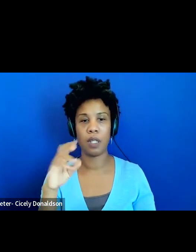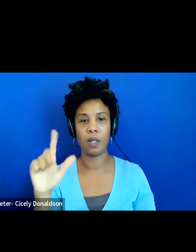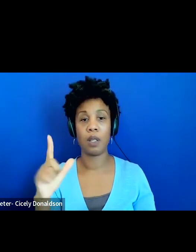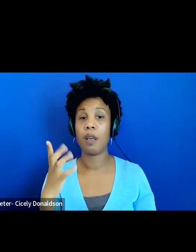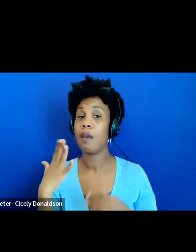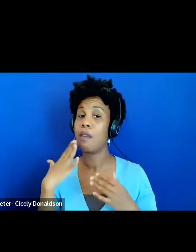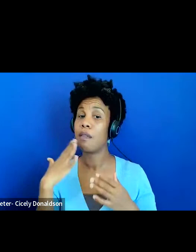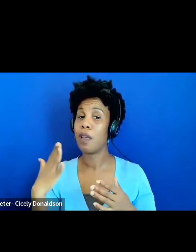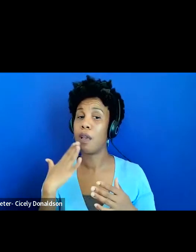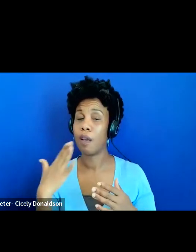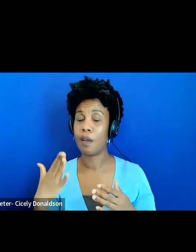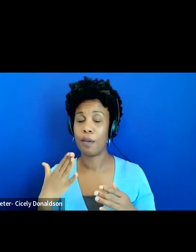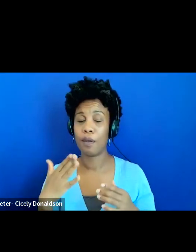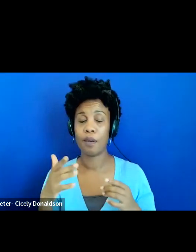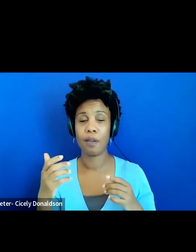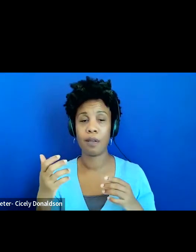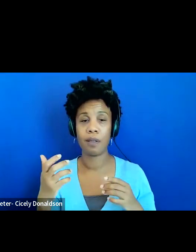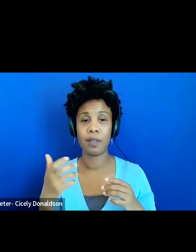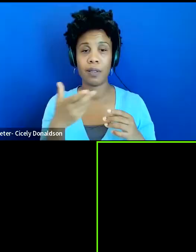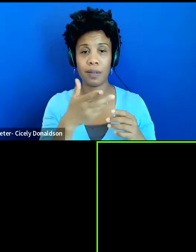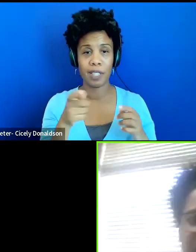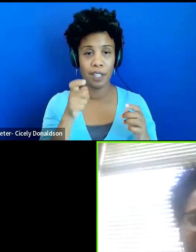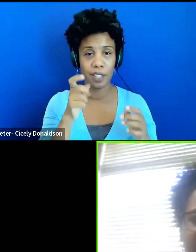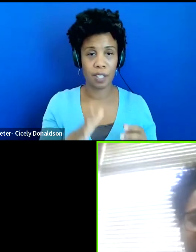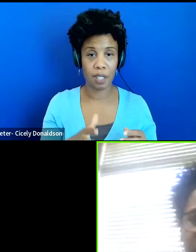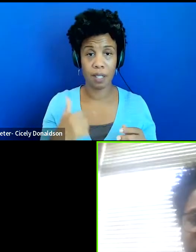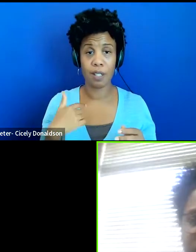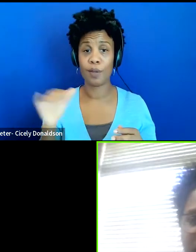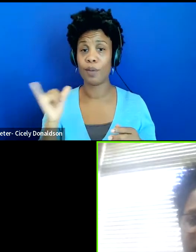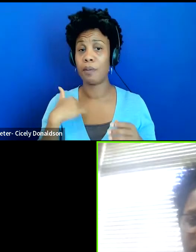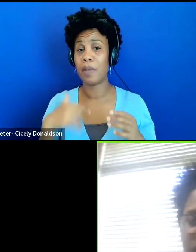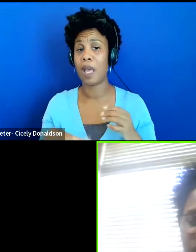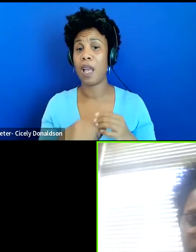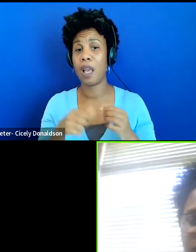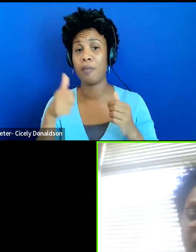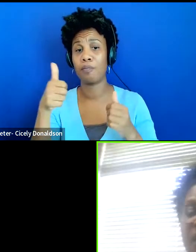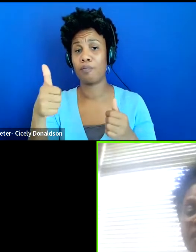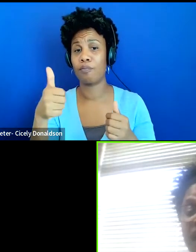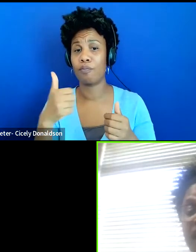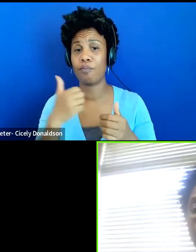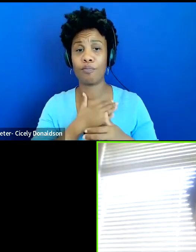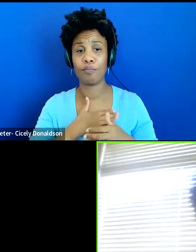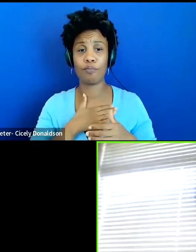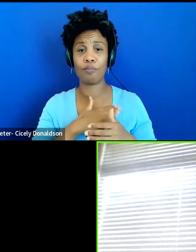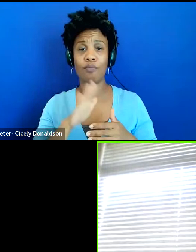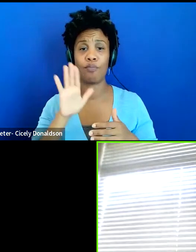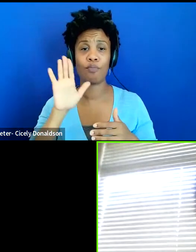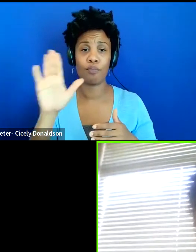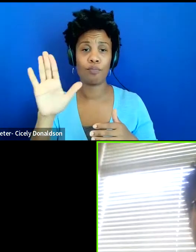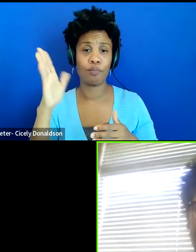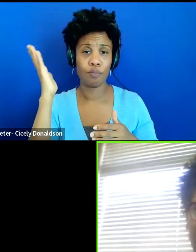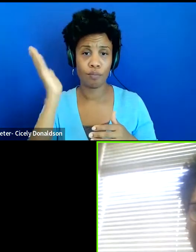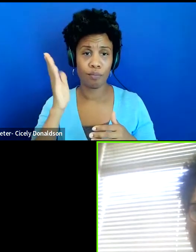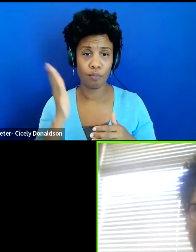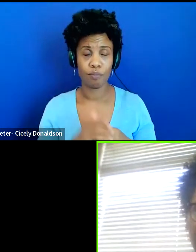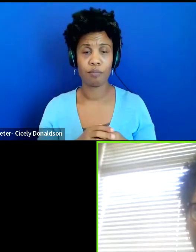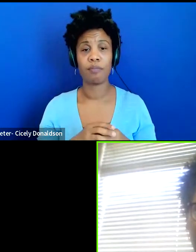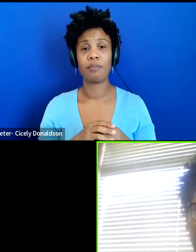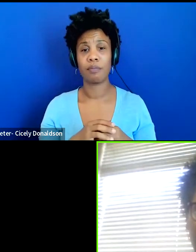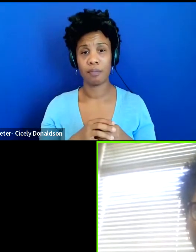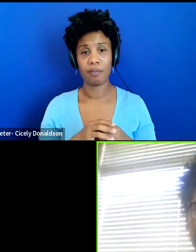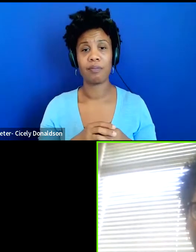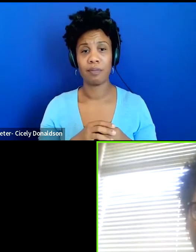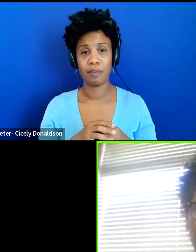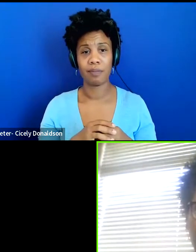Davis's presentation as well, just to chime in with regards to the comments that have already been